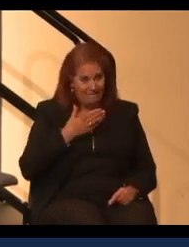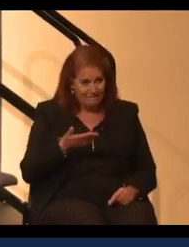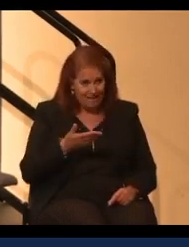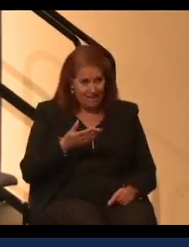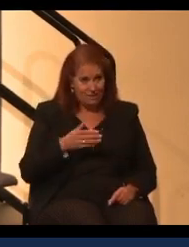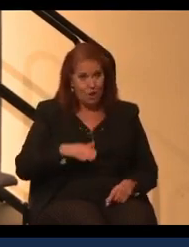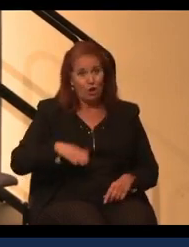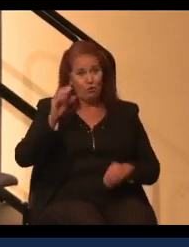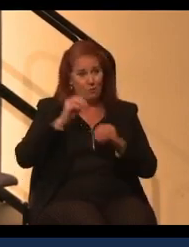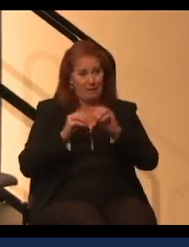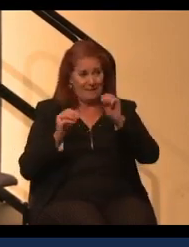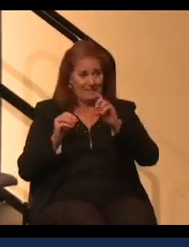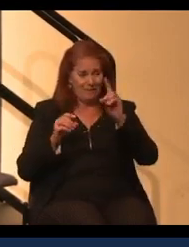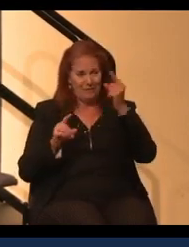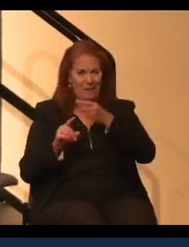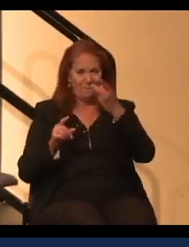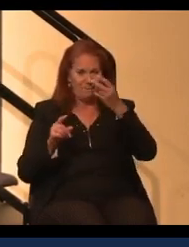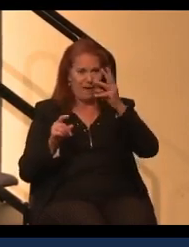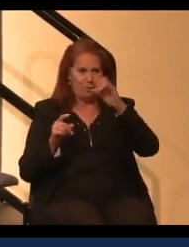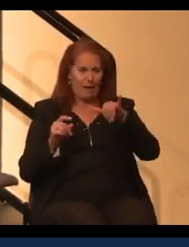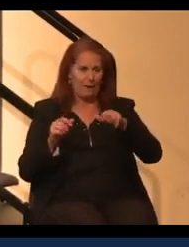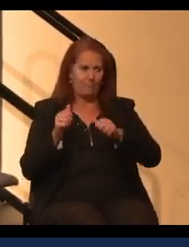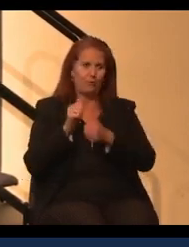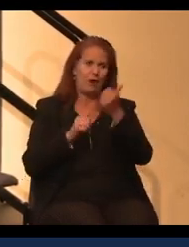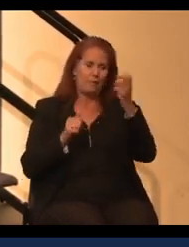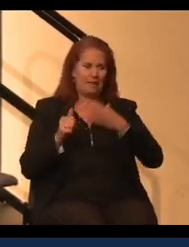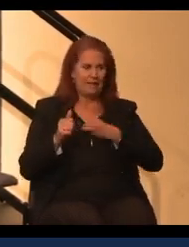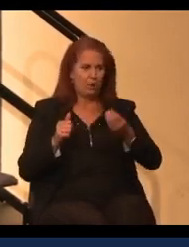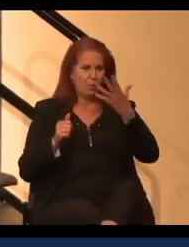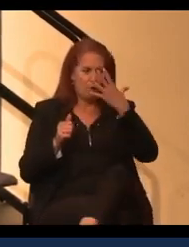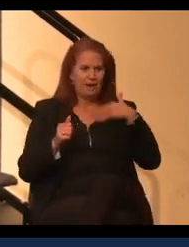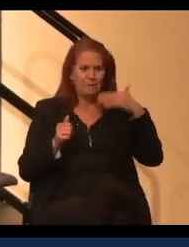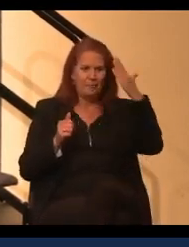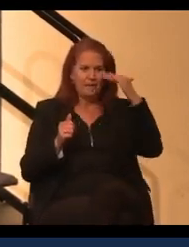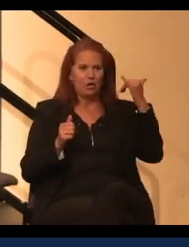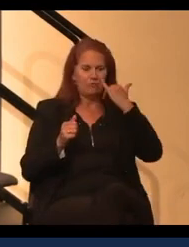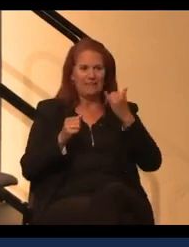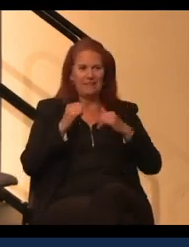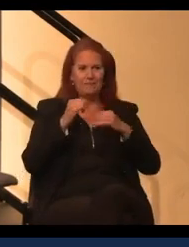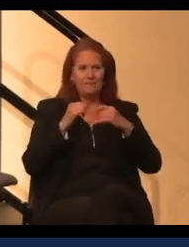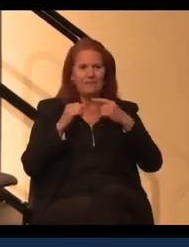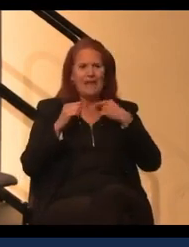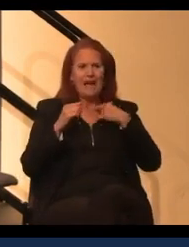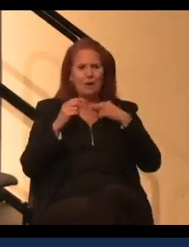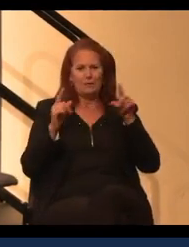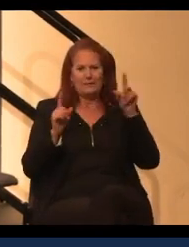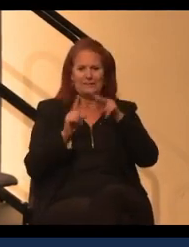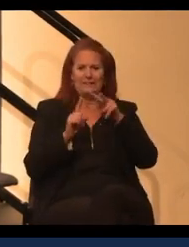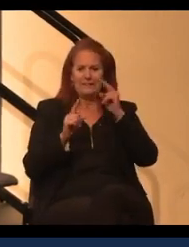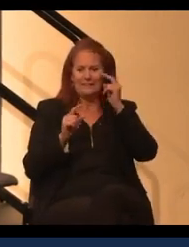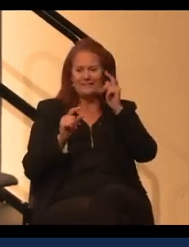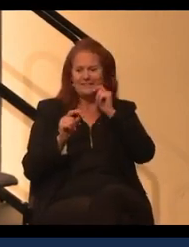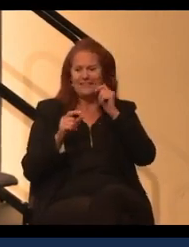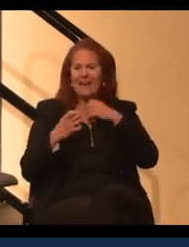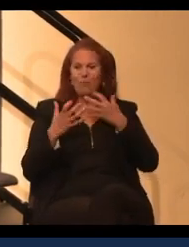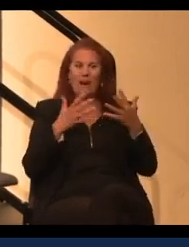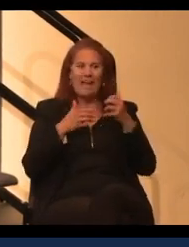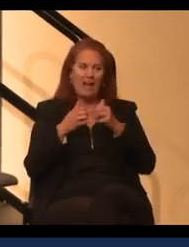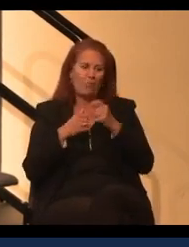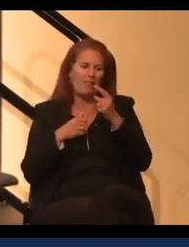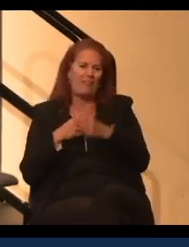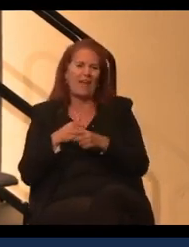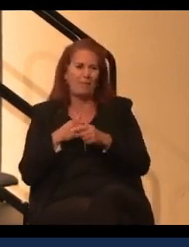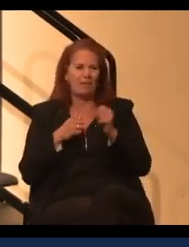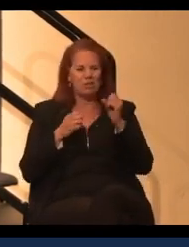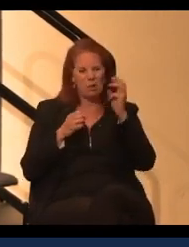San Diego, especially in Poway, it was predominantly white, and I would see a Korean international. I remember as a teenager thinking, oh, I don't want to hang out with them. They're just